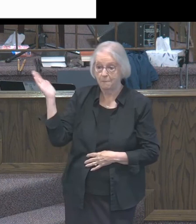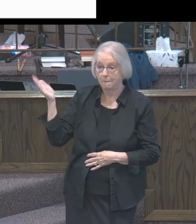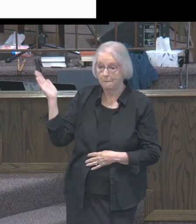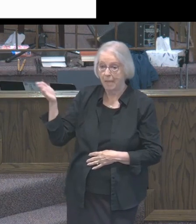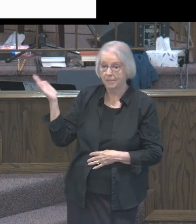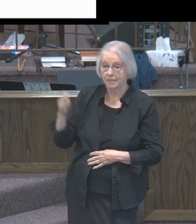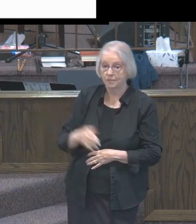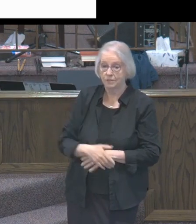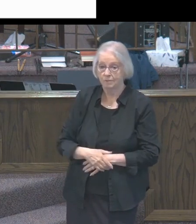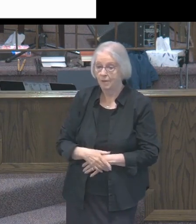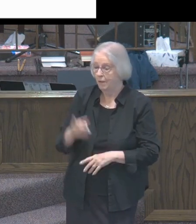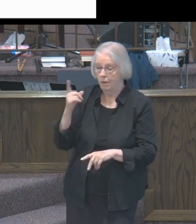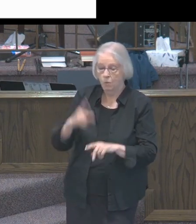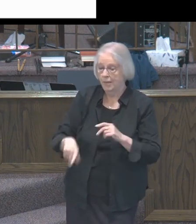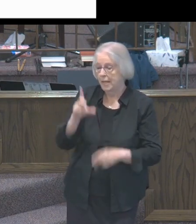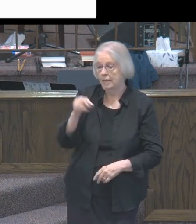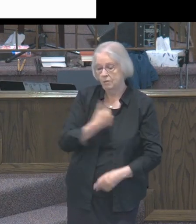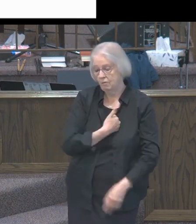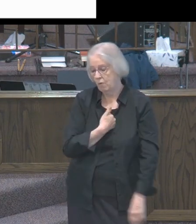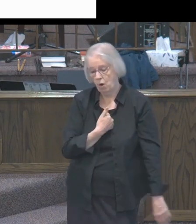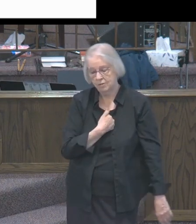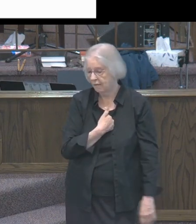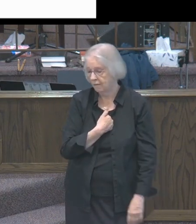none of these can be done in our own strength.